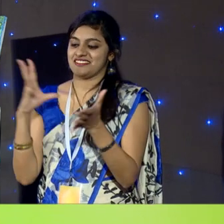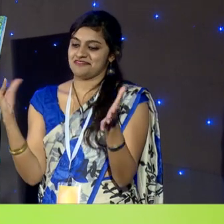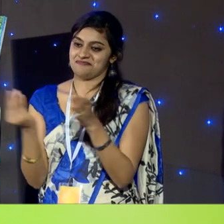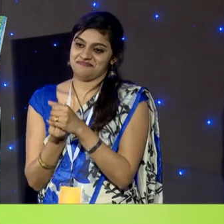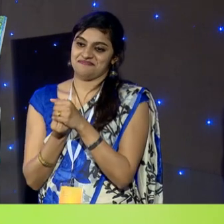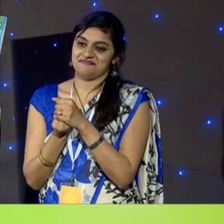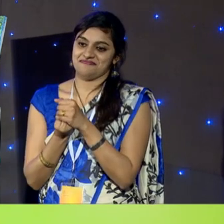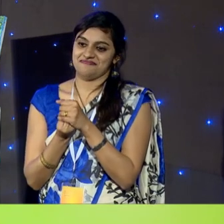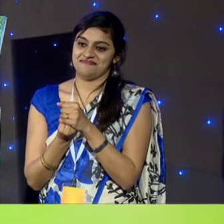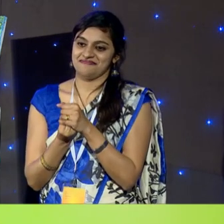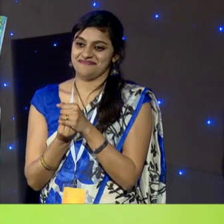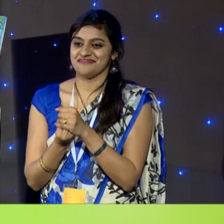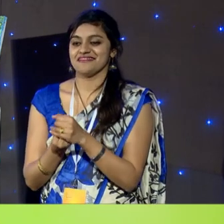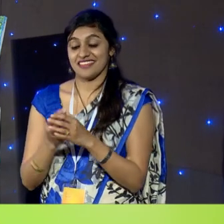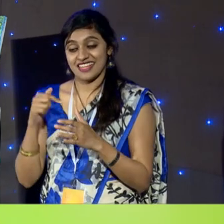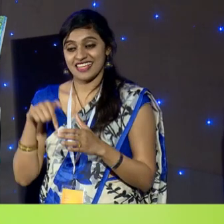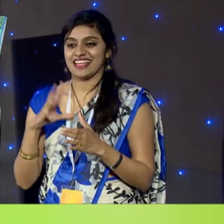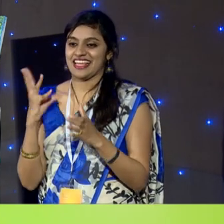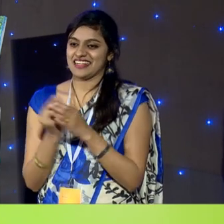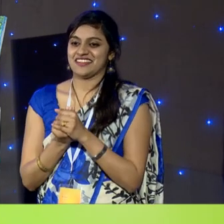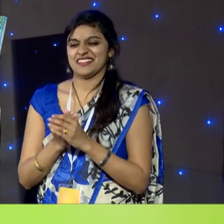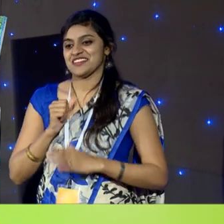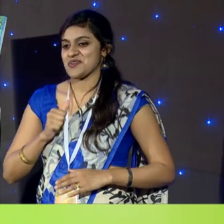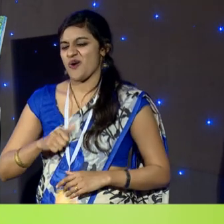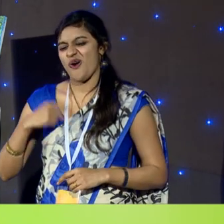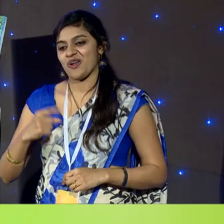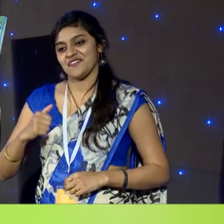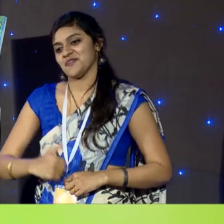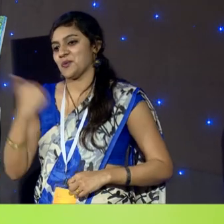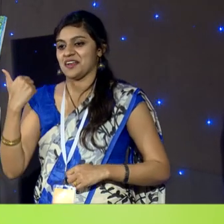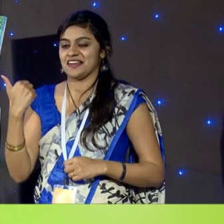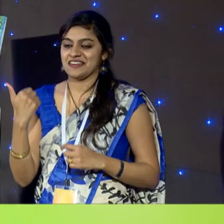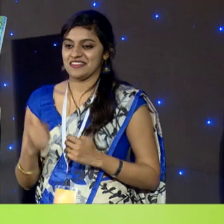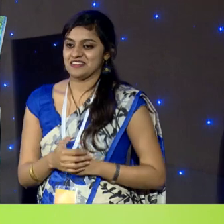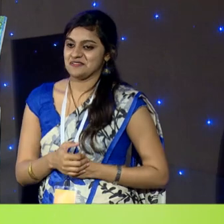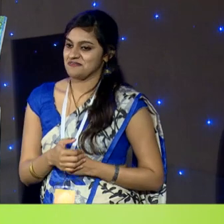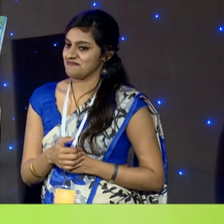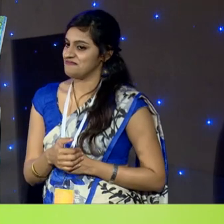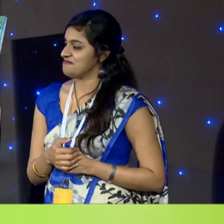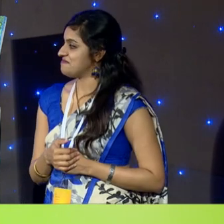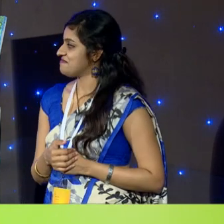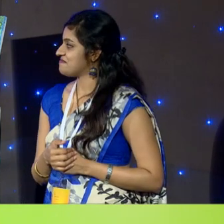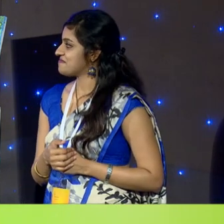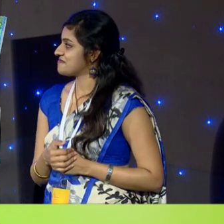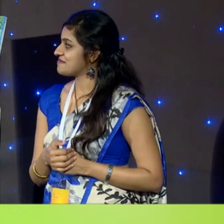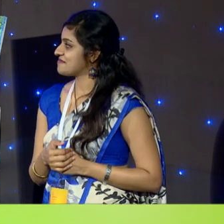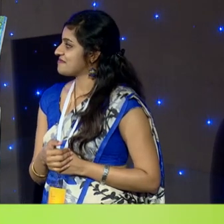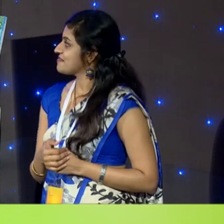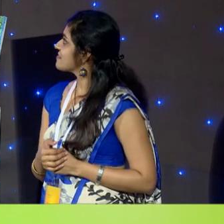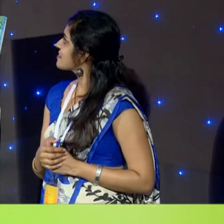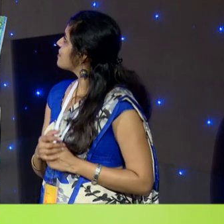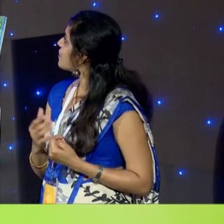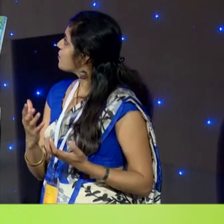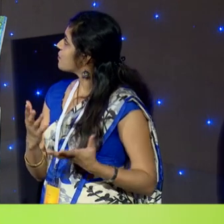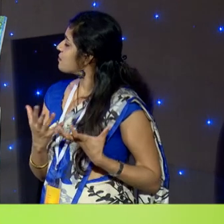Inclusion is the ultimate winner. Shifting this inclusivity of the evening of joy, I want to